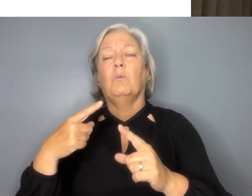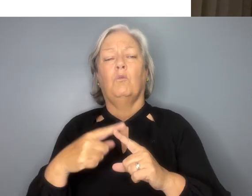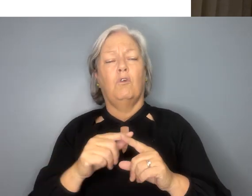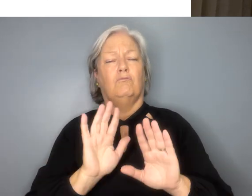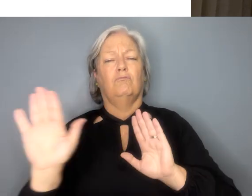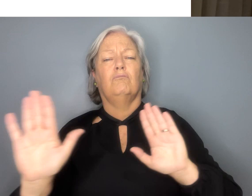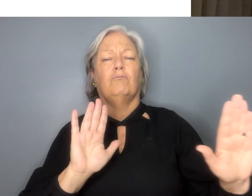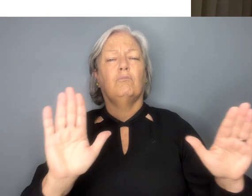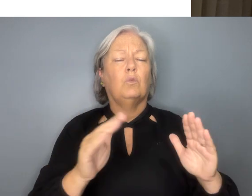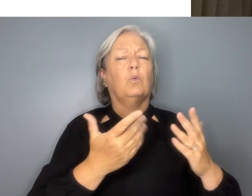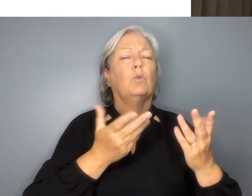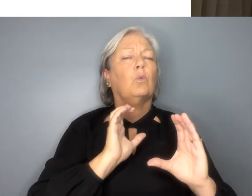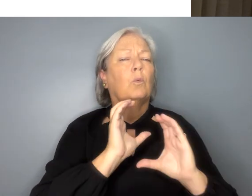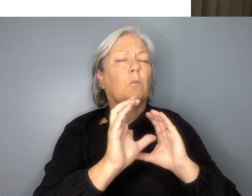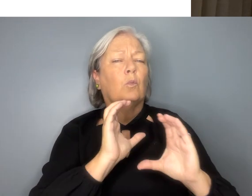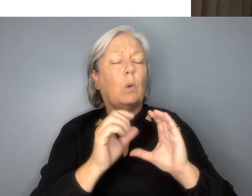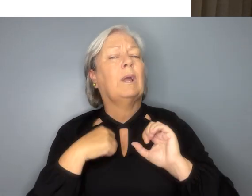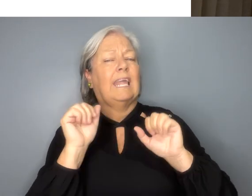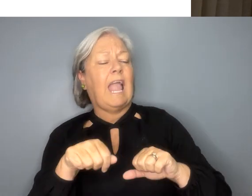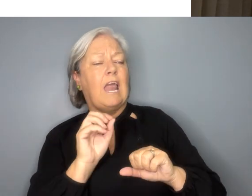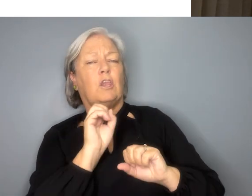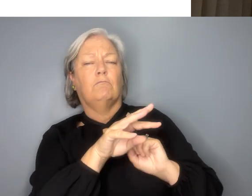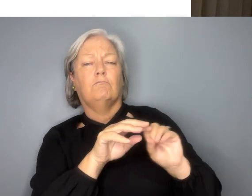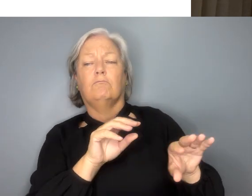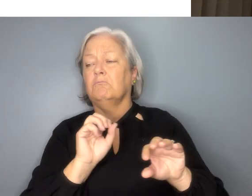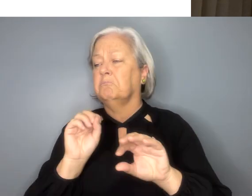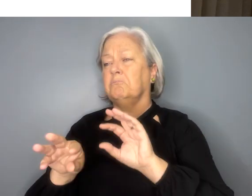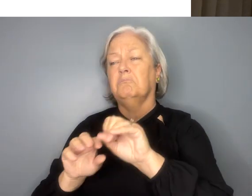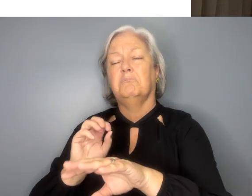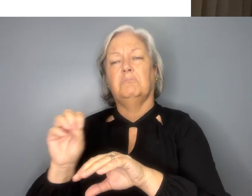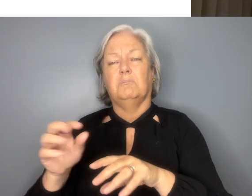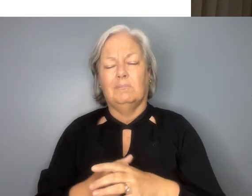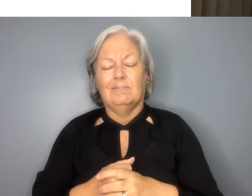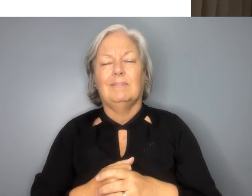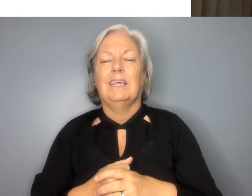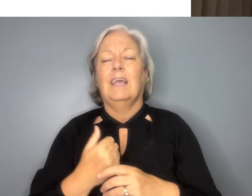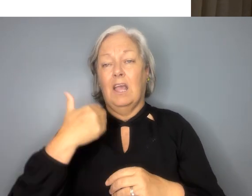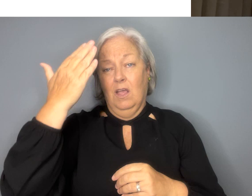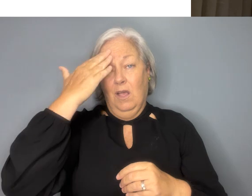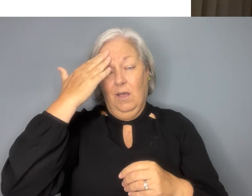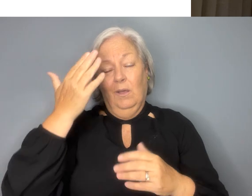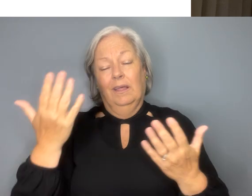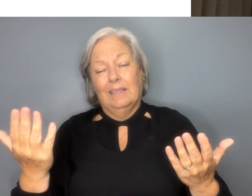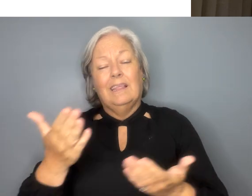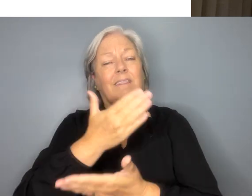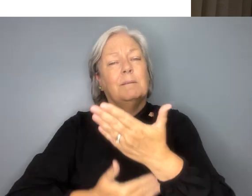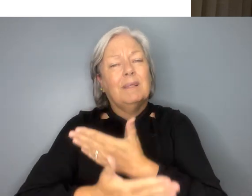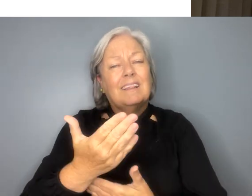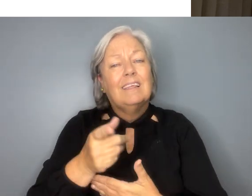individual communications. While we may be aware of the types of issues confronting people